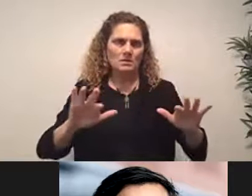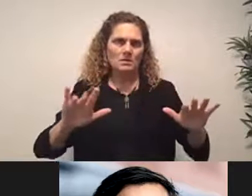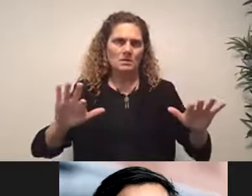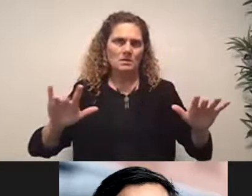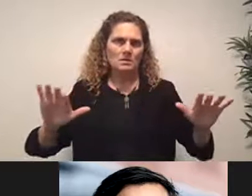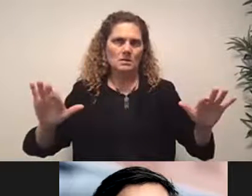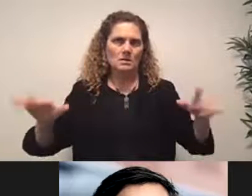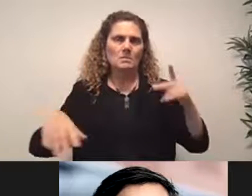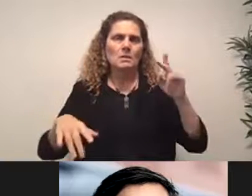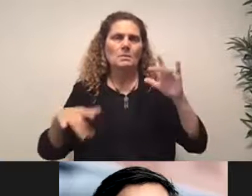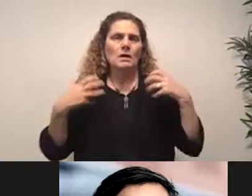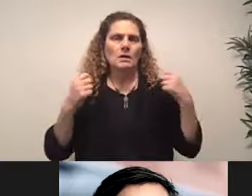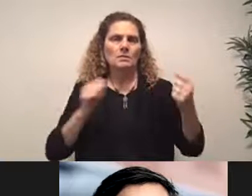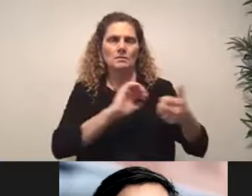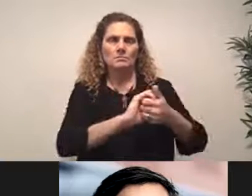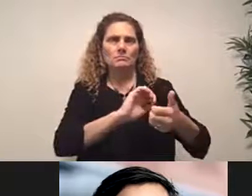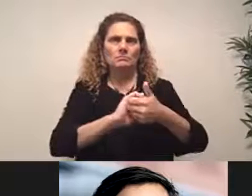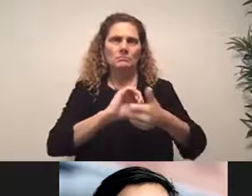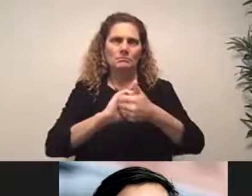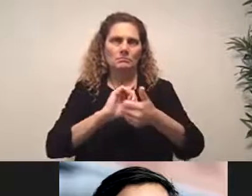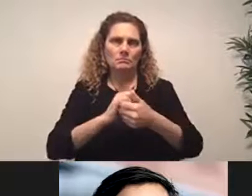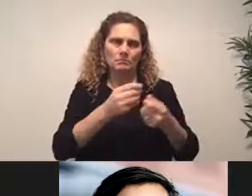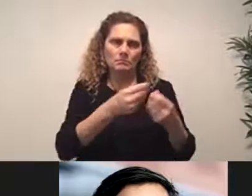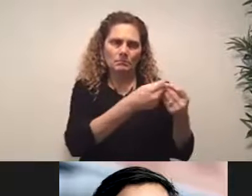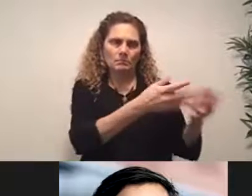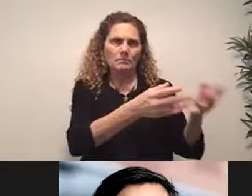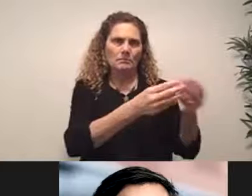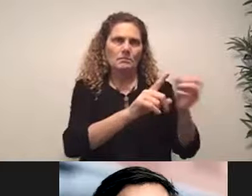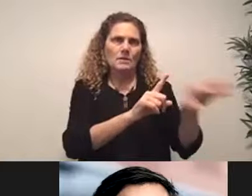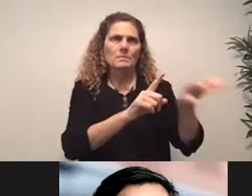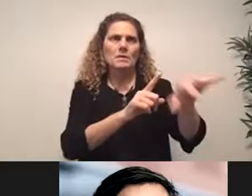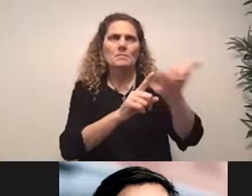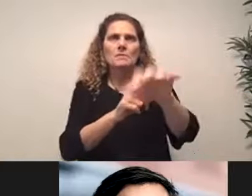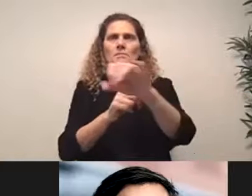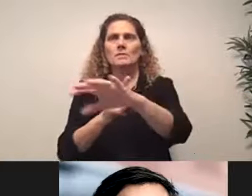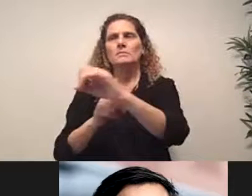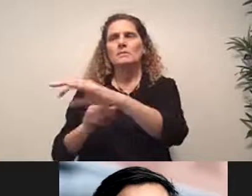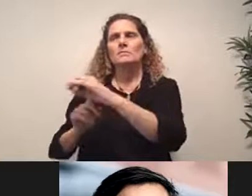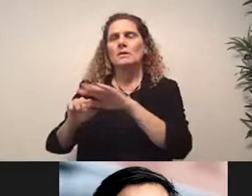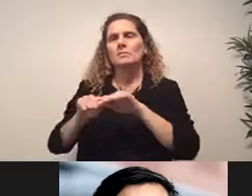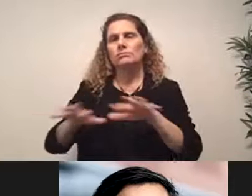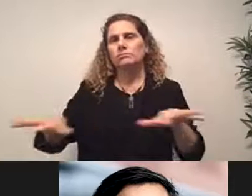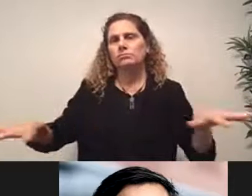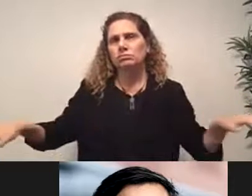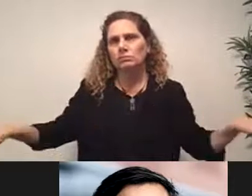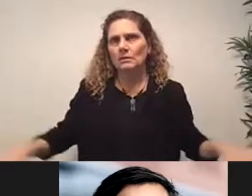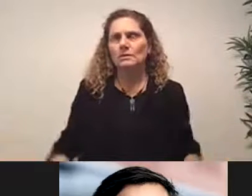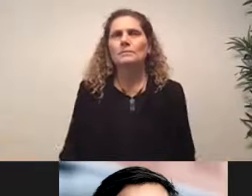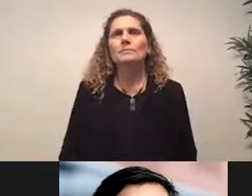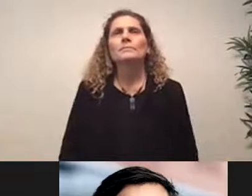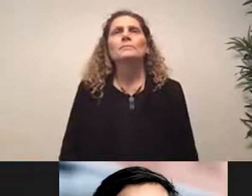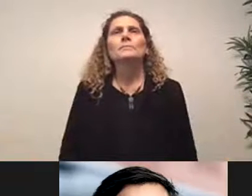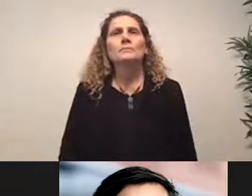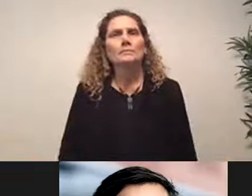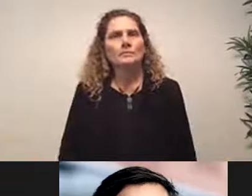expansion of our focus to include vaccination is an important need for continued state and federal funding to continue our important